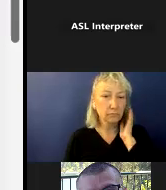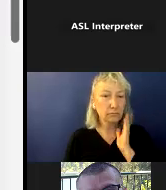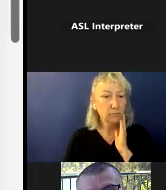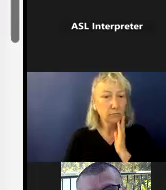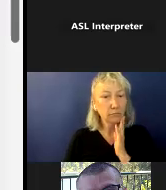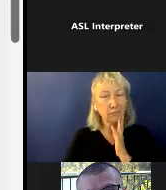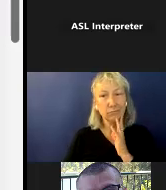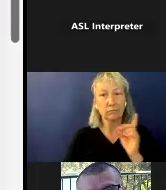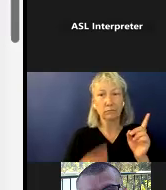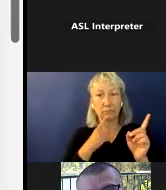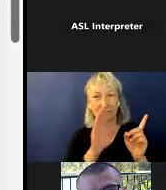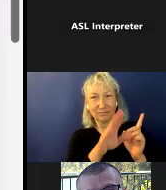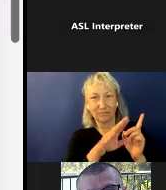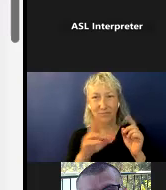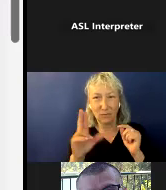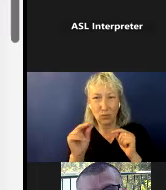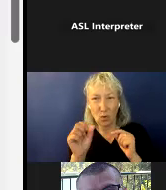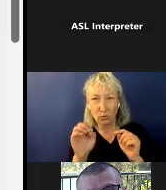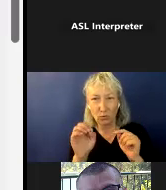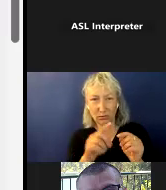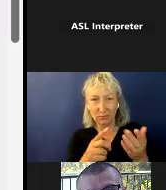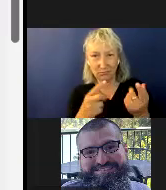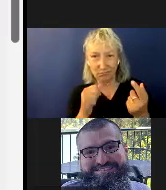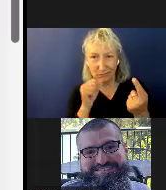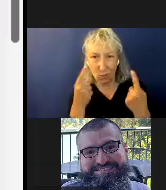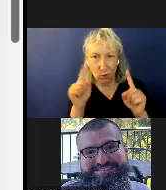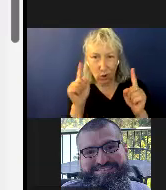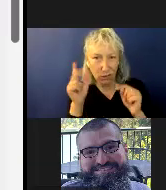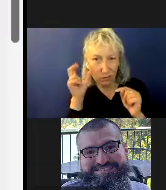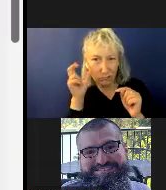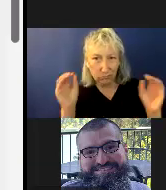I must have forgot to select audio. Give me just 1 second.